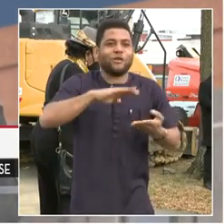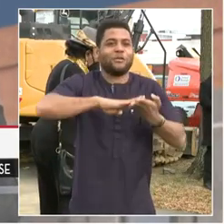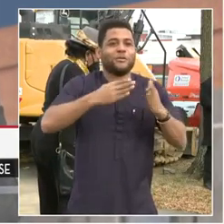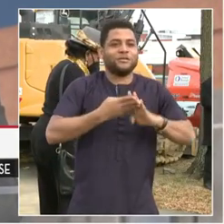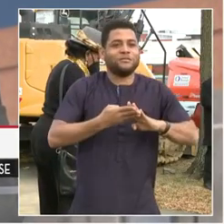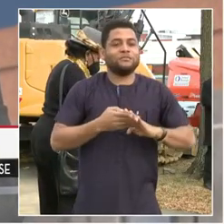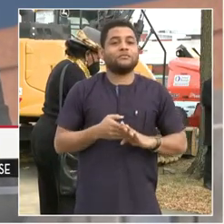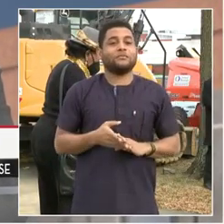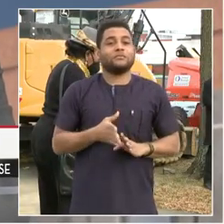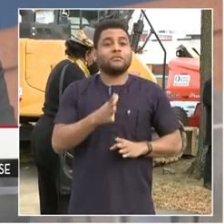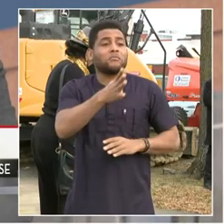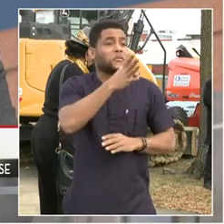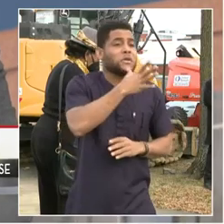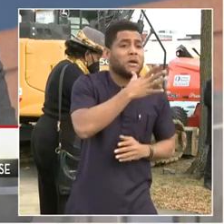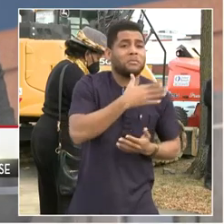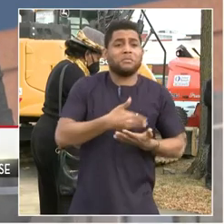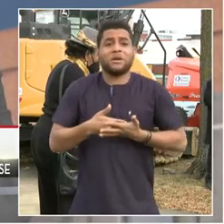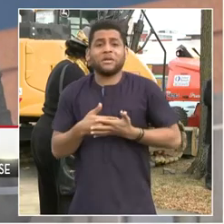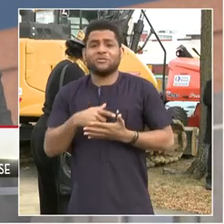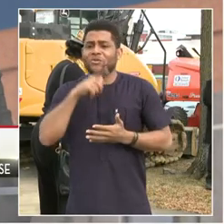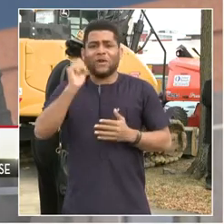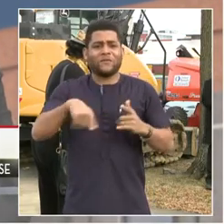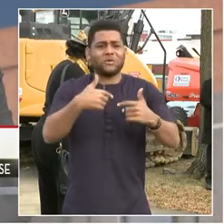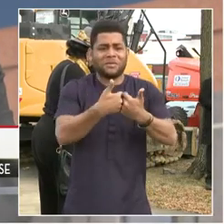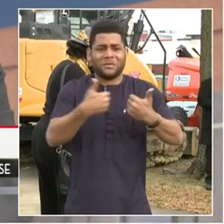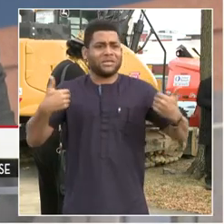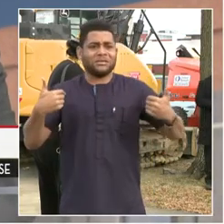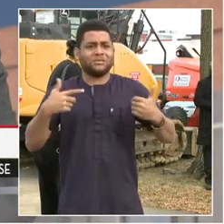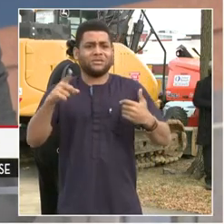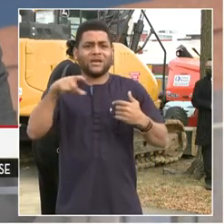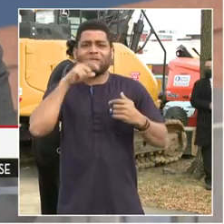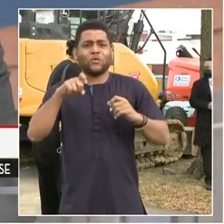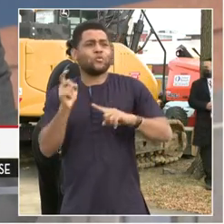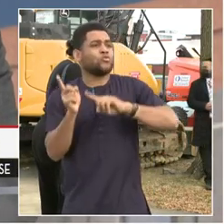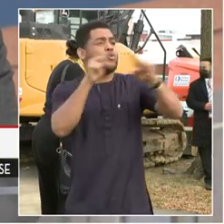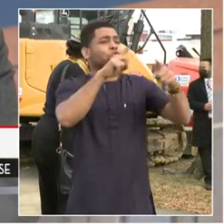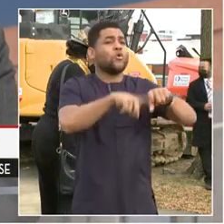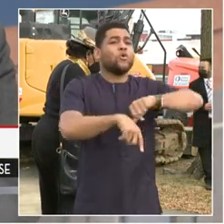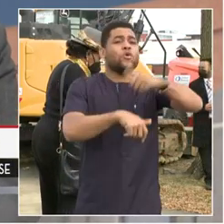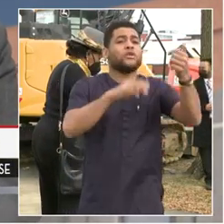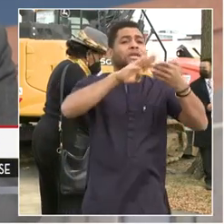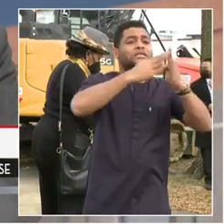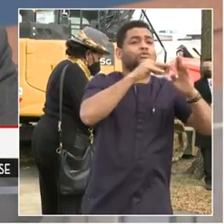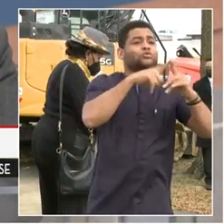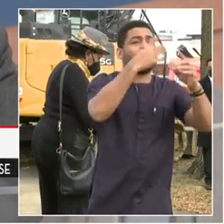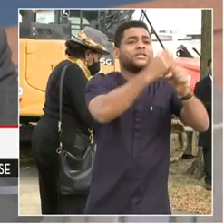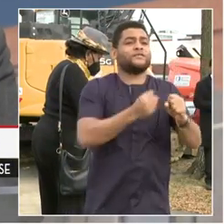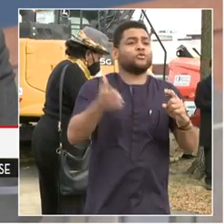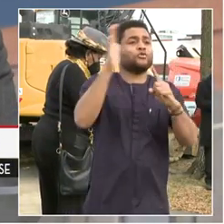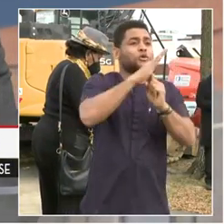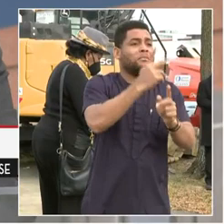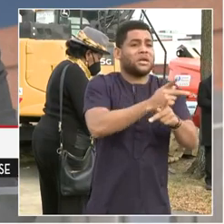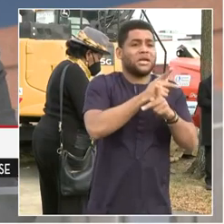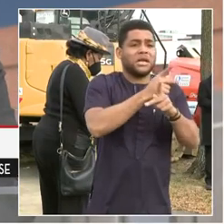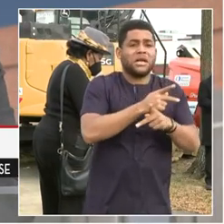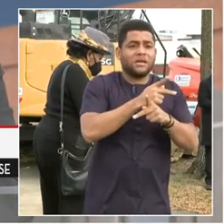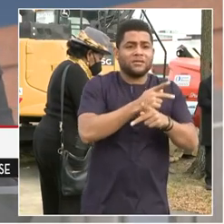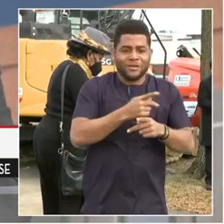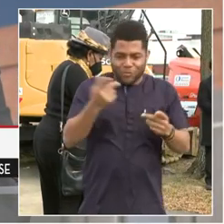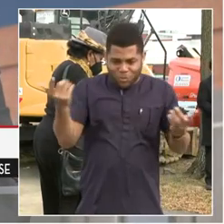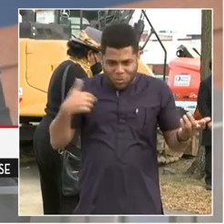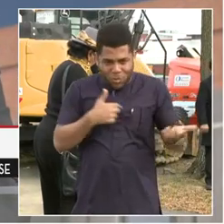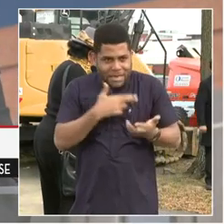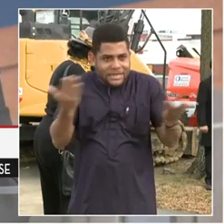Mothers and babies won't have to leave this community to get the best level of care. So I wanted to thank my partners at